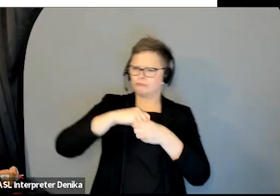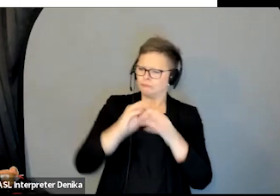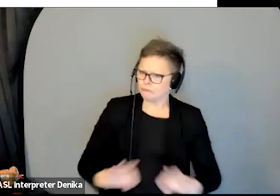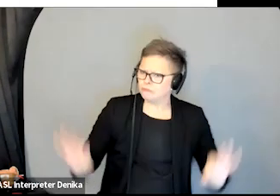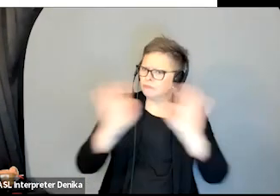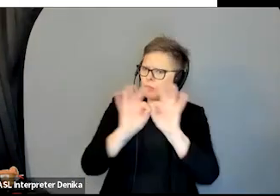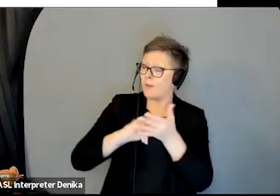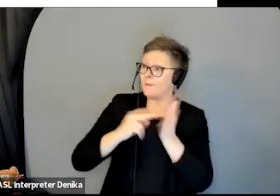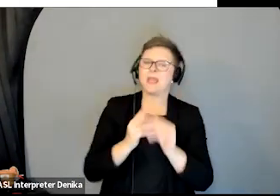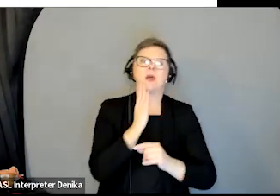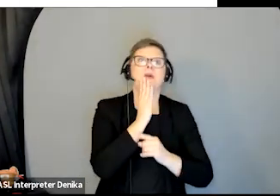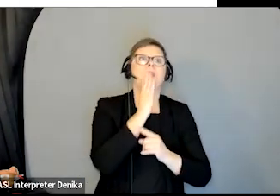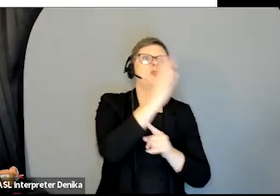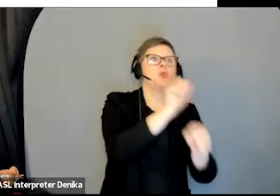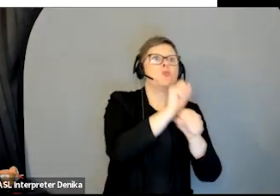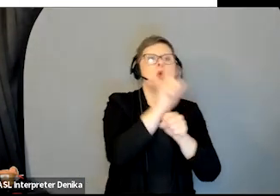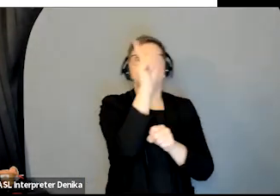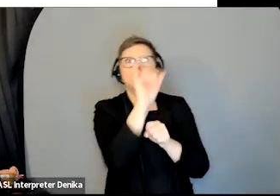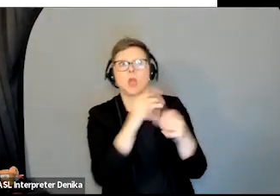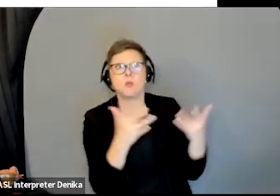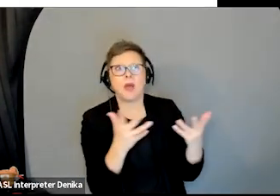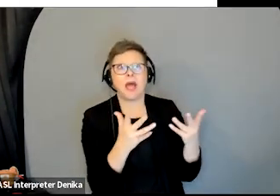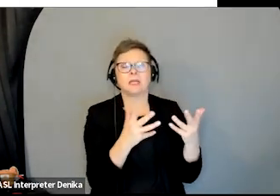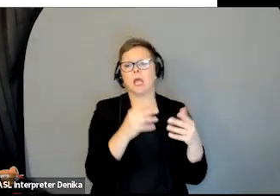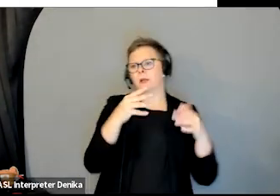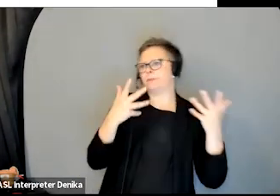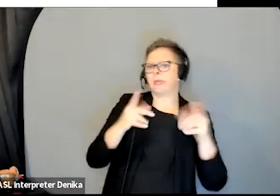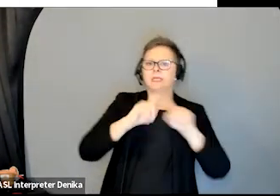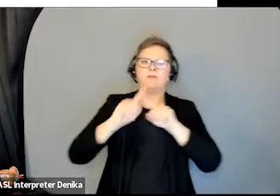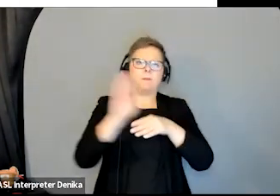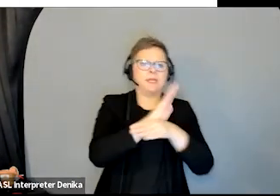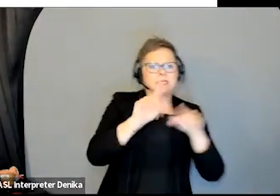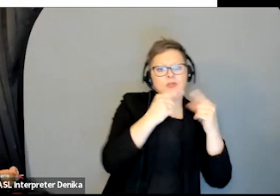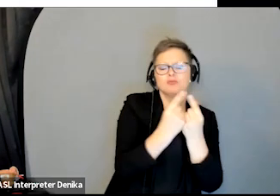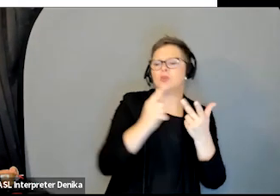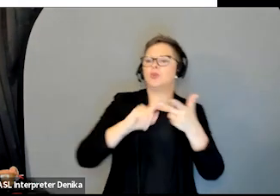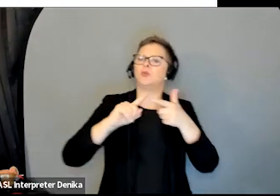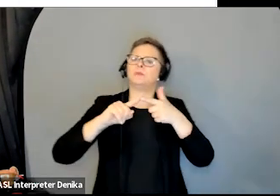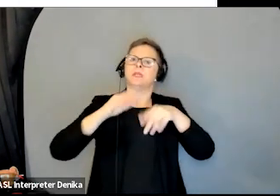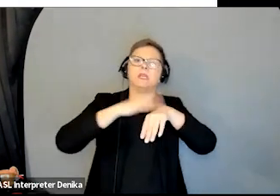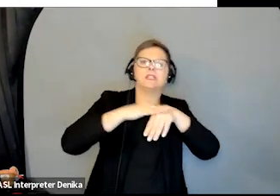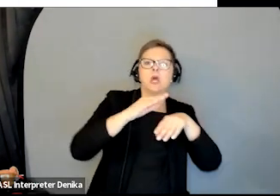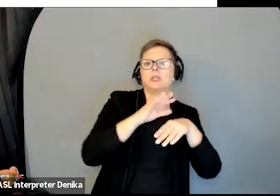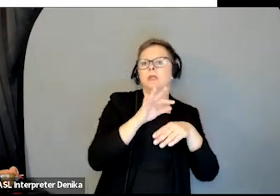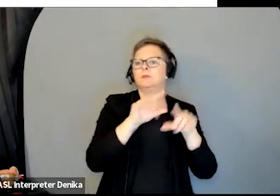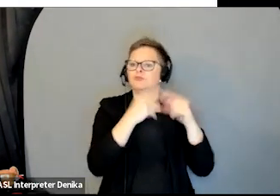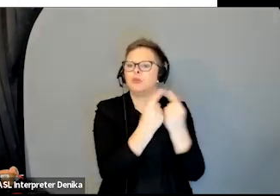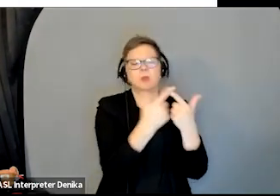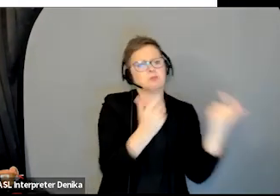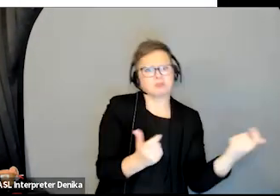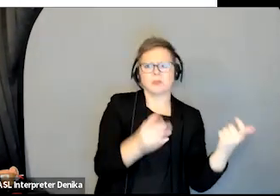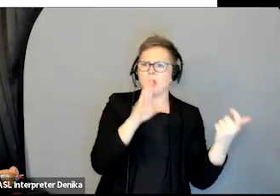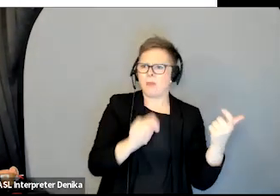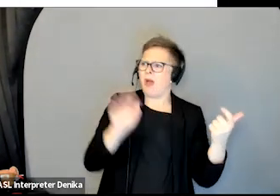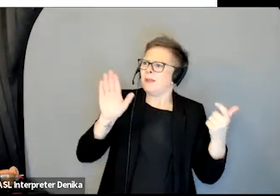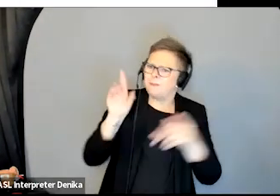the future of work have primarily been led by think tanks, business groups, and consulting firms, and the authors caution against leaving out the perspectives of